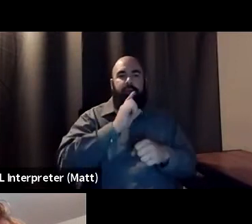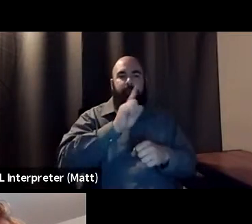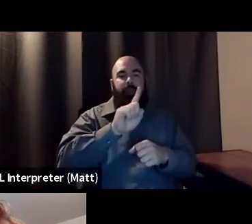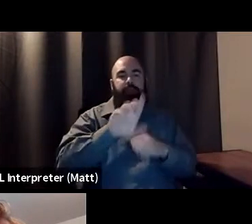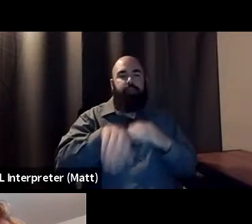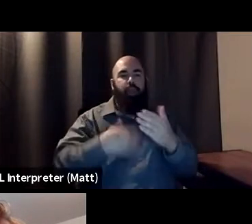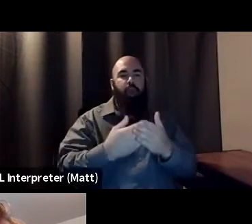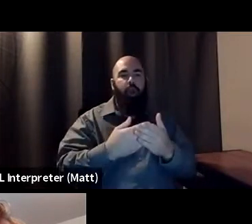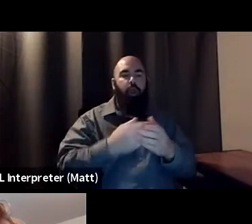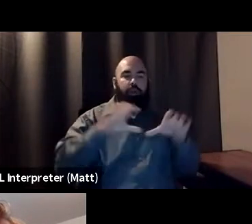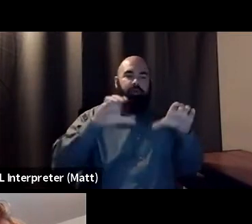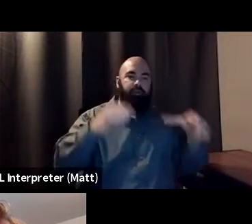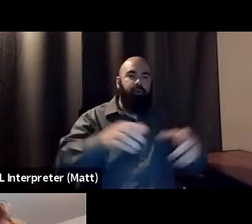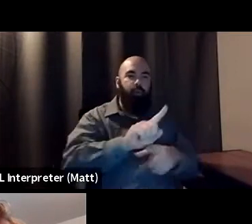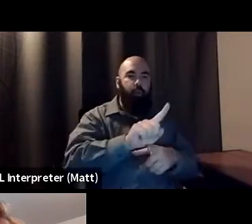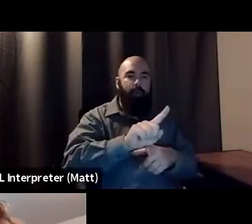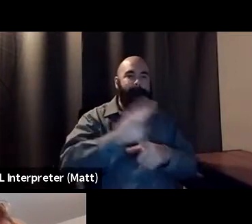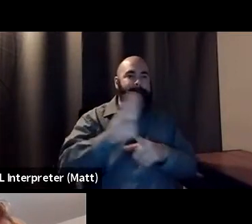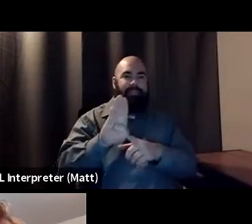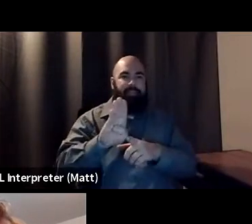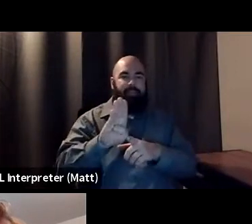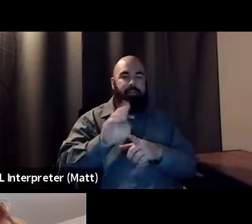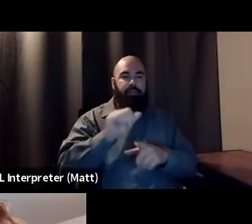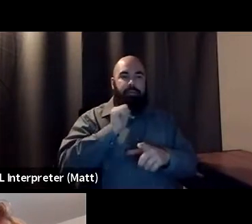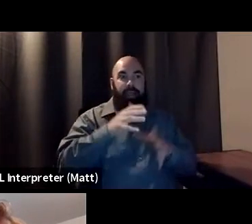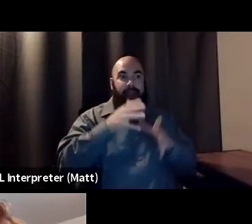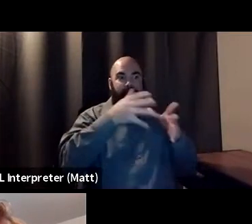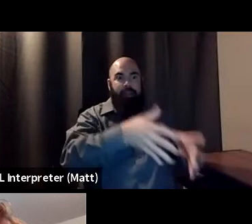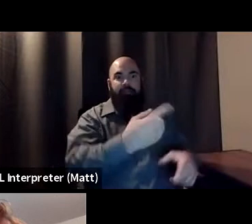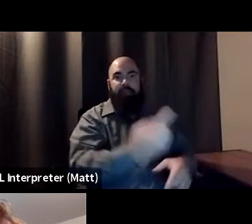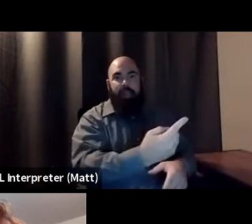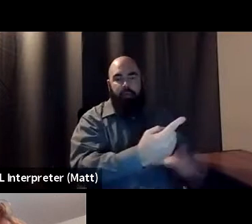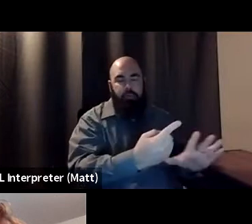1B group at this time is left behind in this vaccination effort.